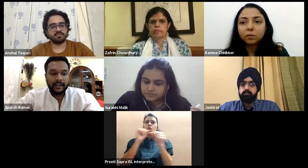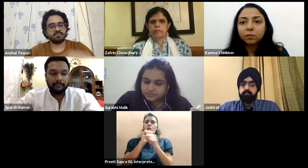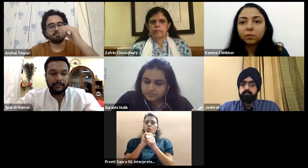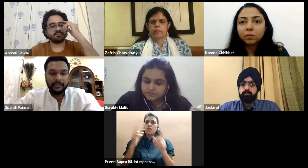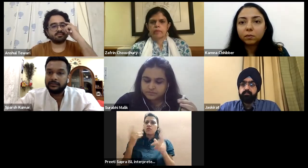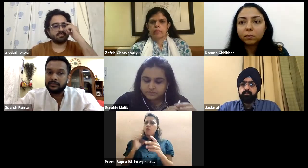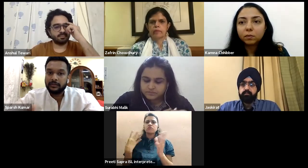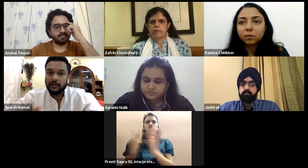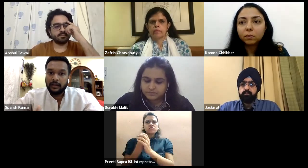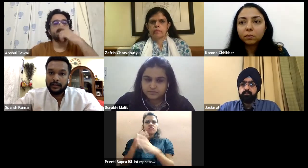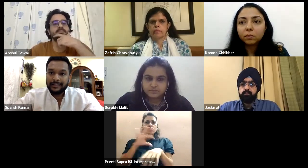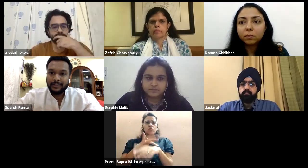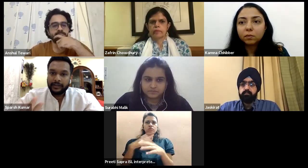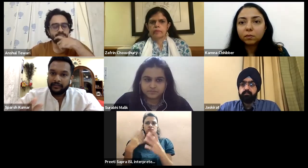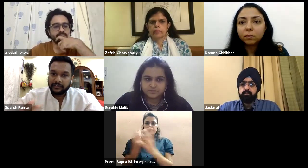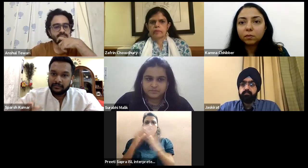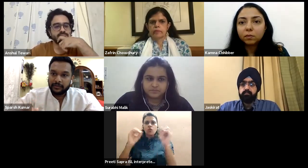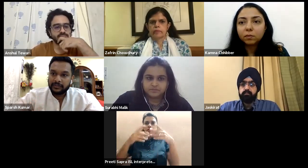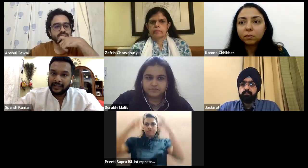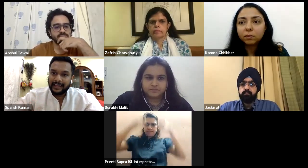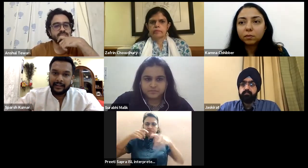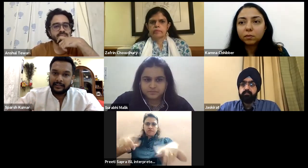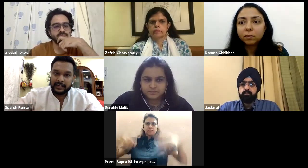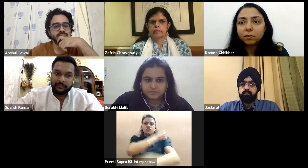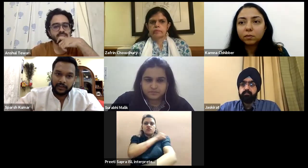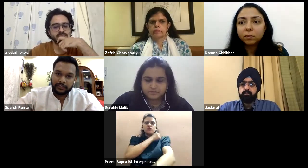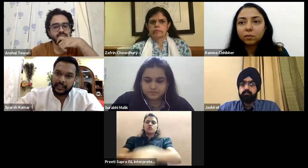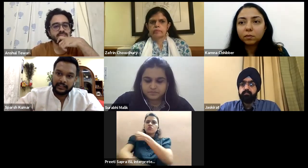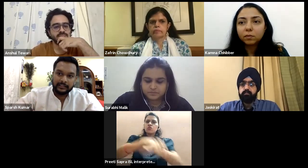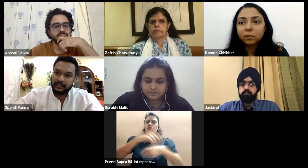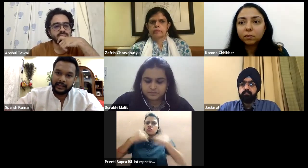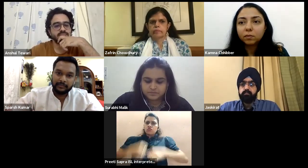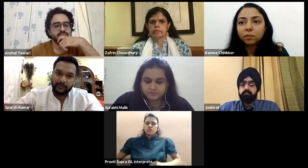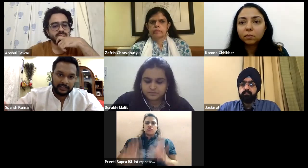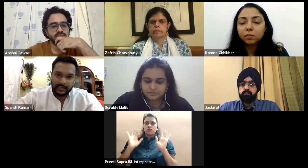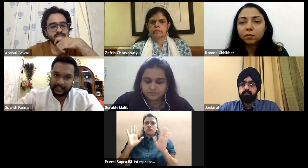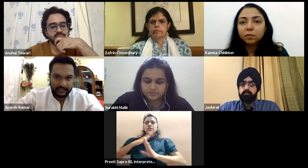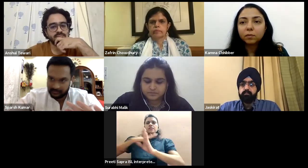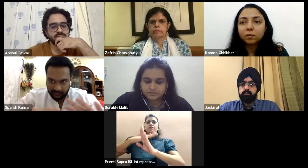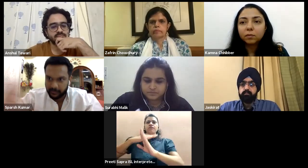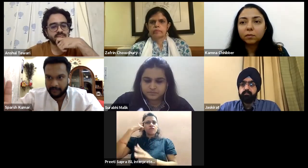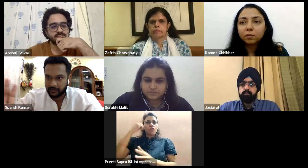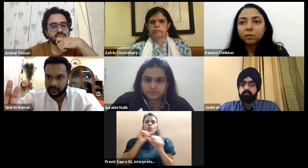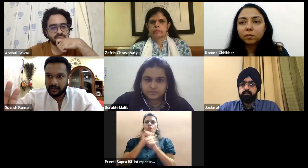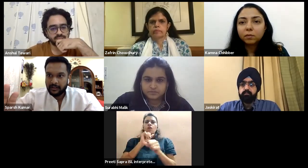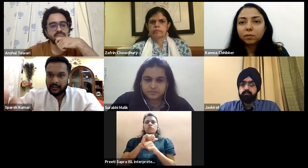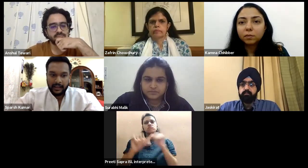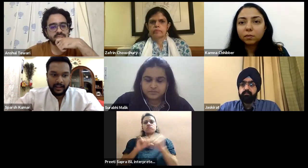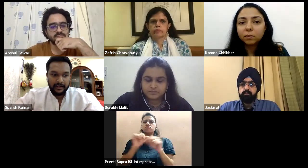now wearing PPEs. That's the only difference, because healthcare industry functions like this and has been functioning like this